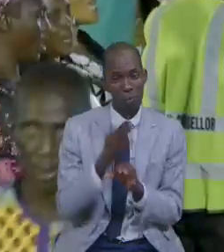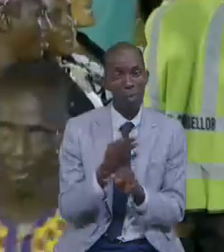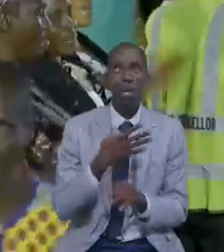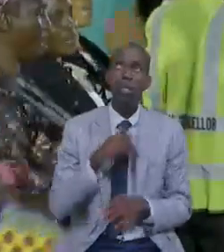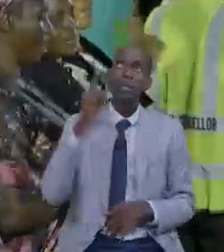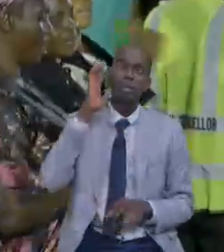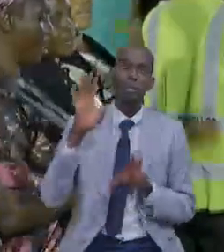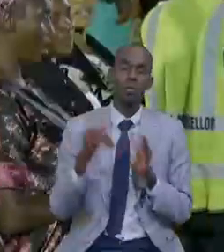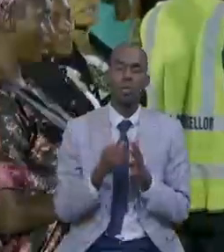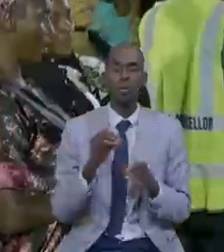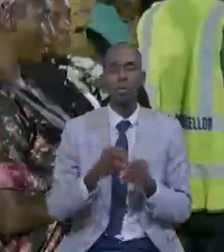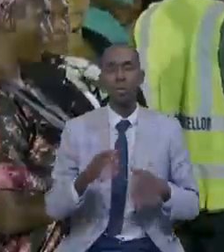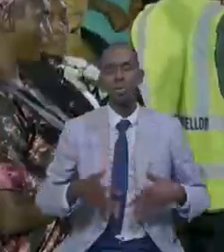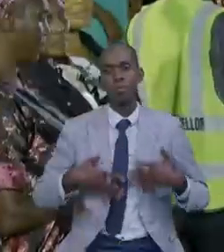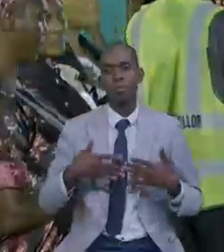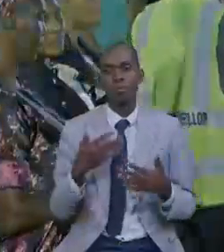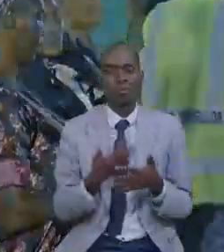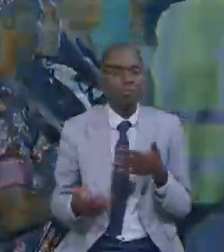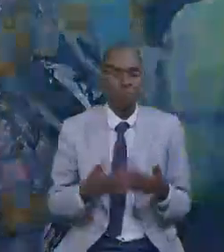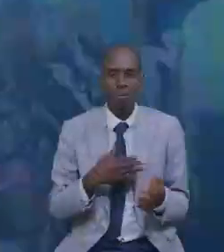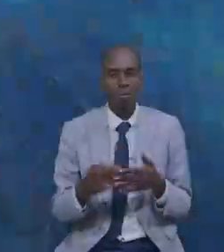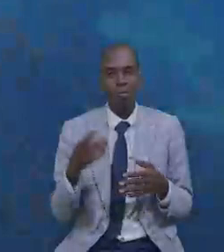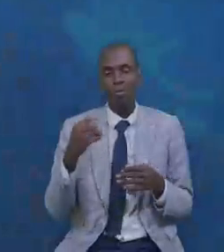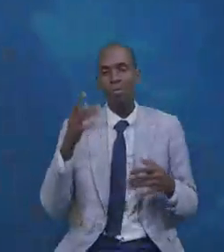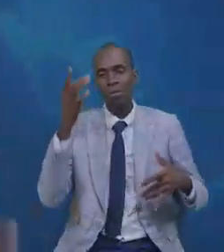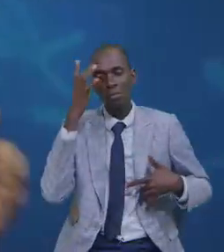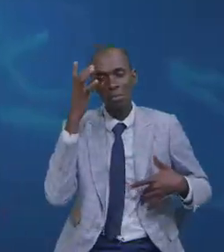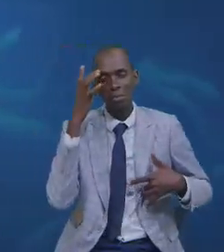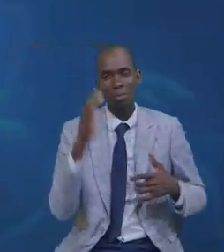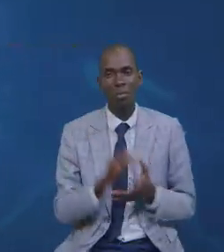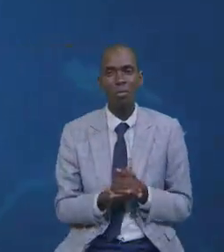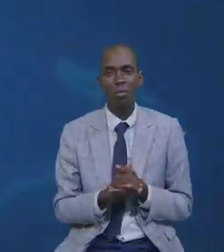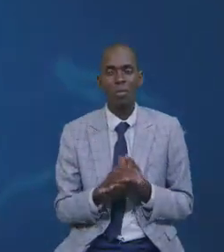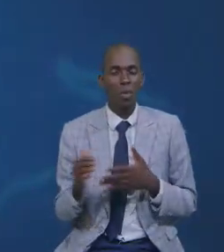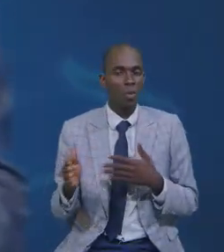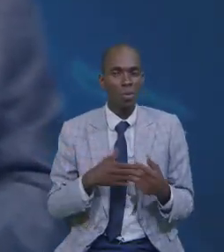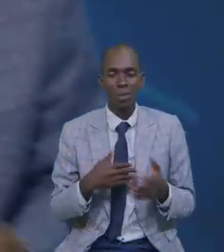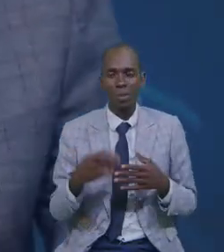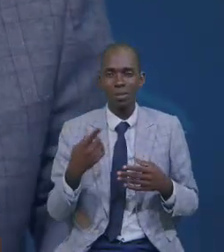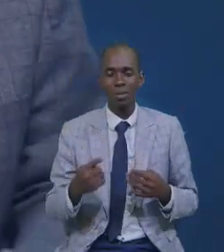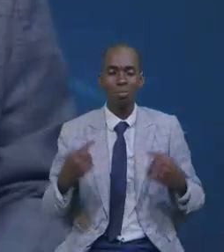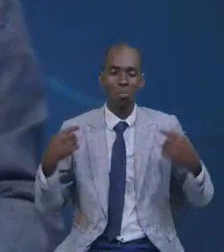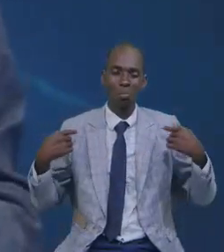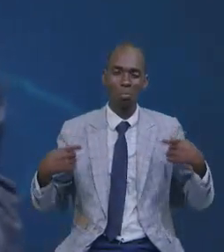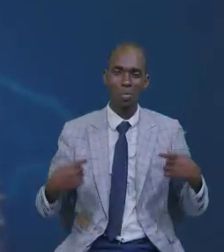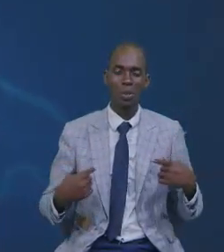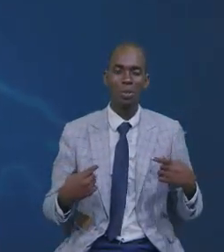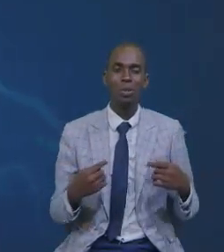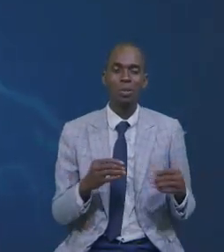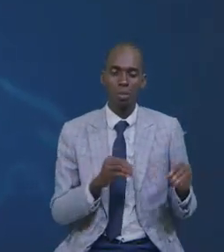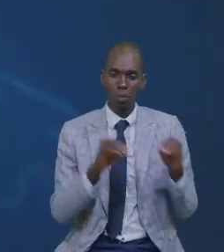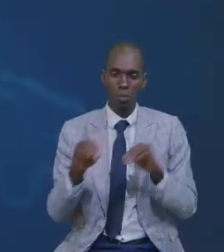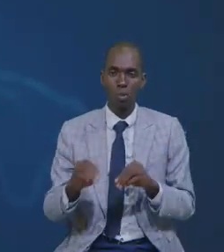life. Whatever the sickness, whatever the ailment, lay hands where